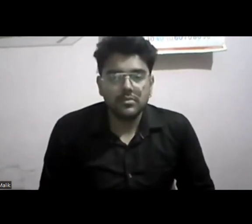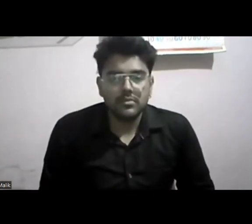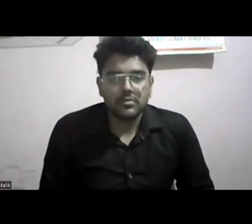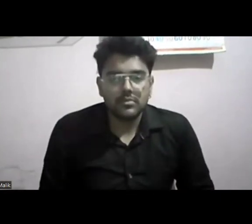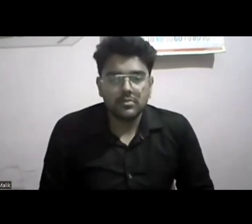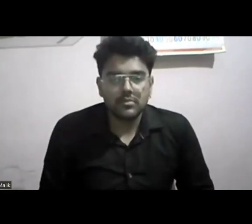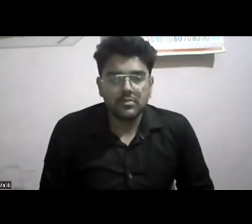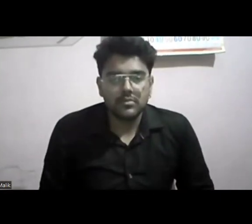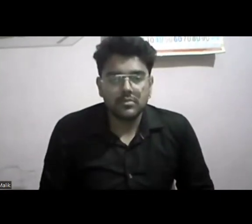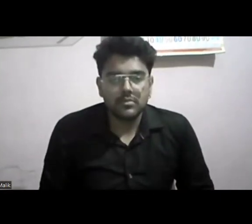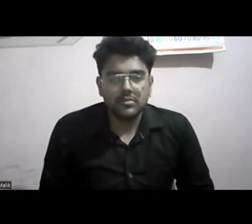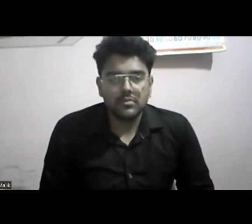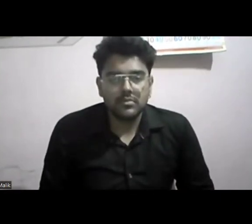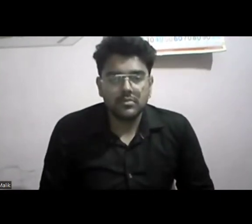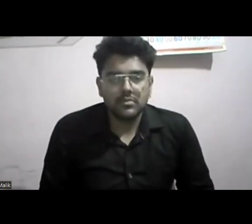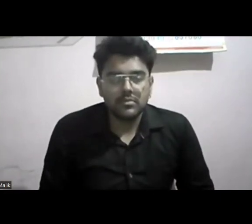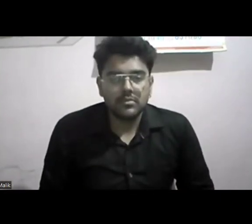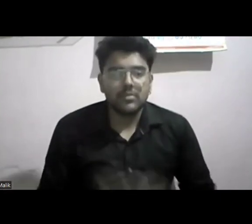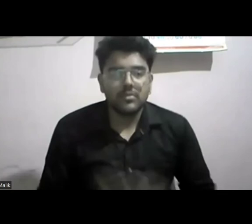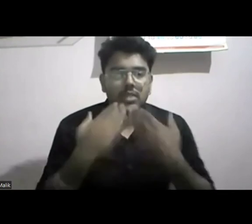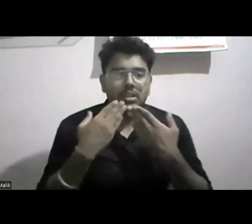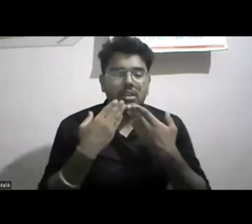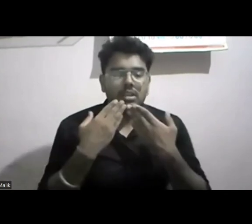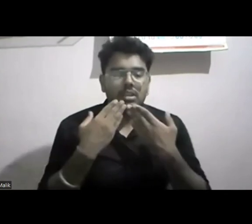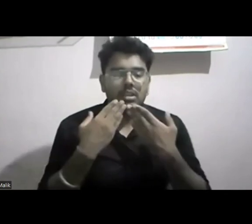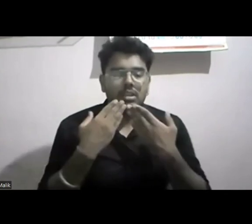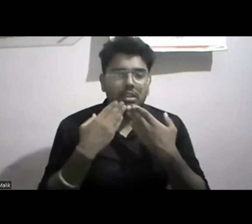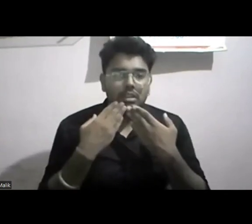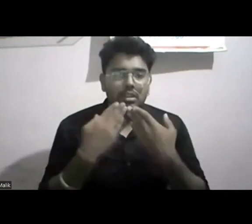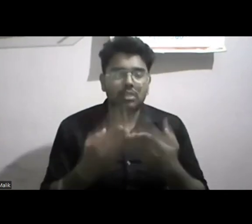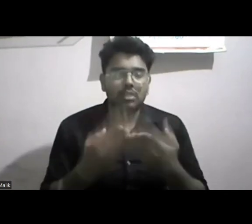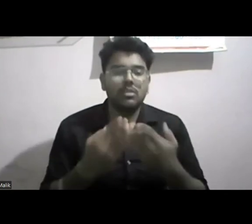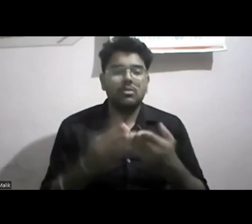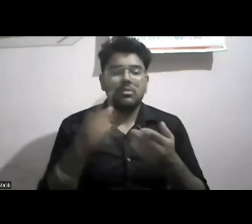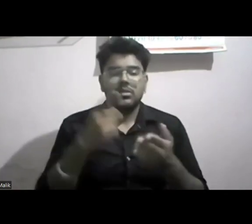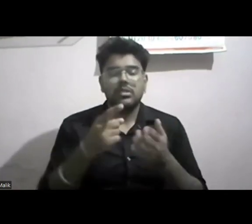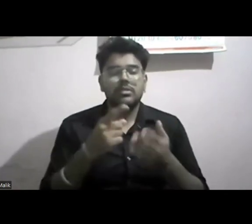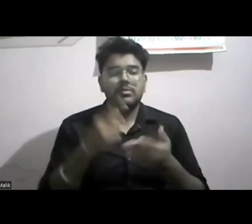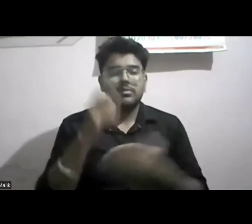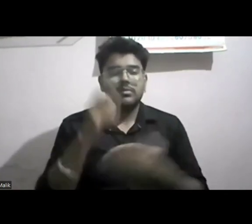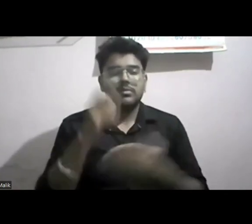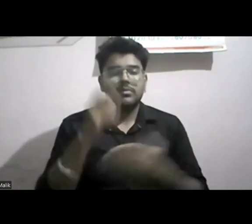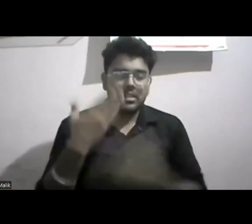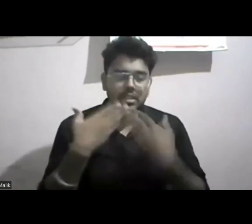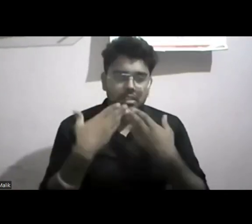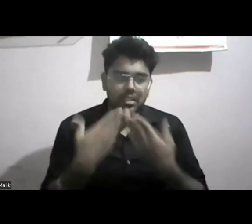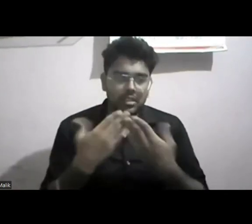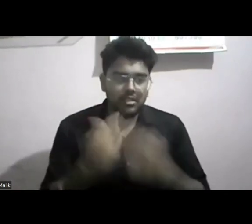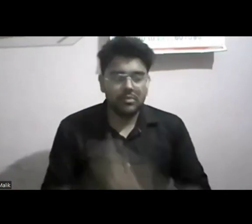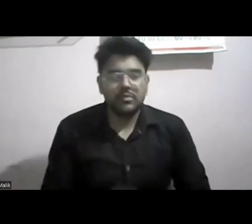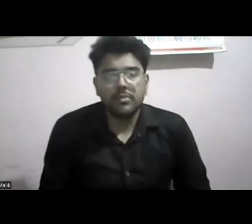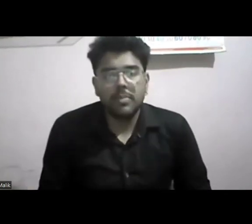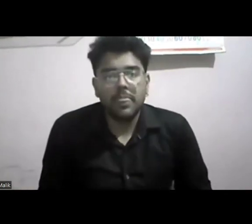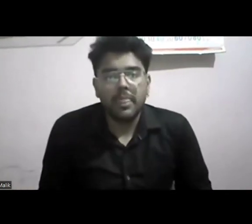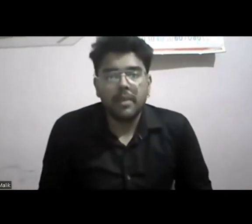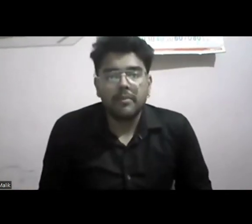Yeah. Thank you so much, ma'am, to give me insight. Yeah, thank you. Thank you so much, Tripti. Somnath?